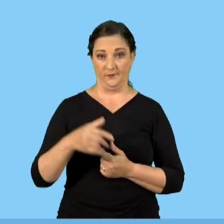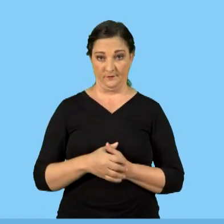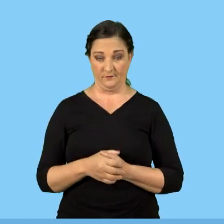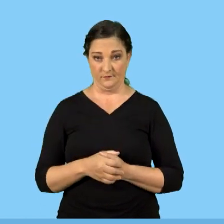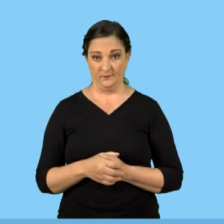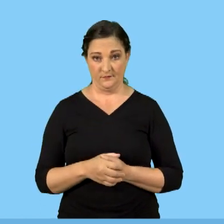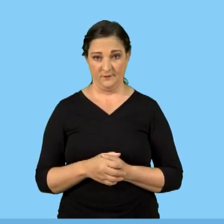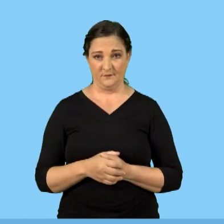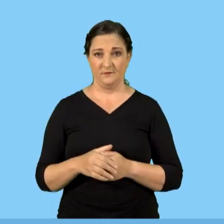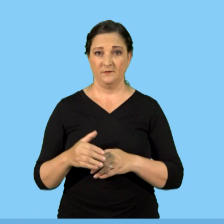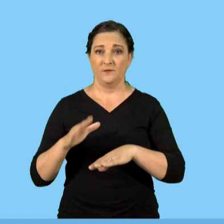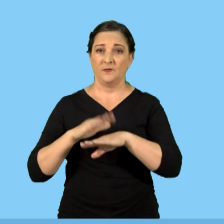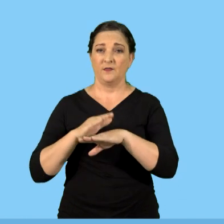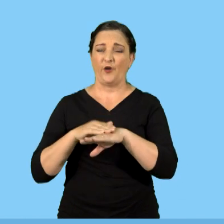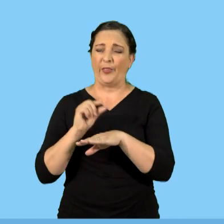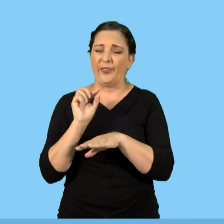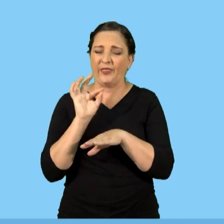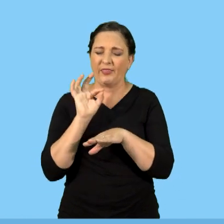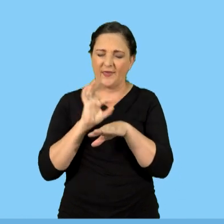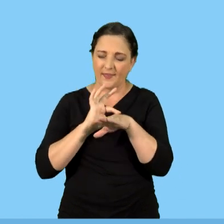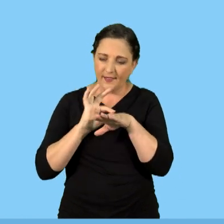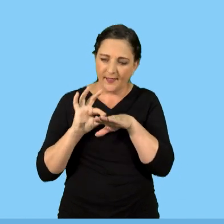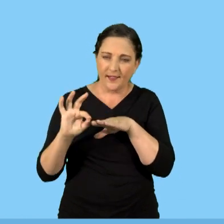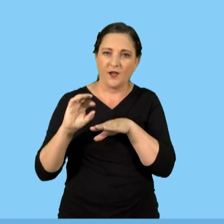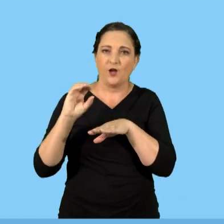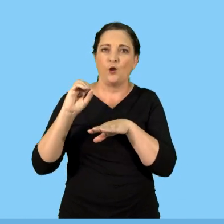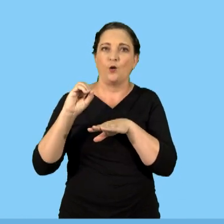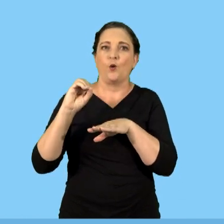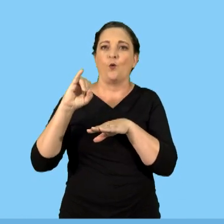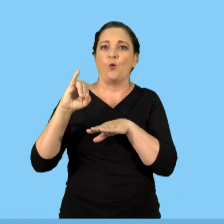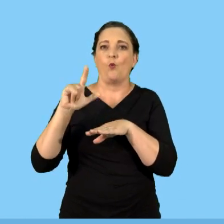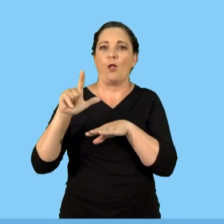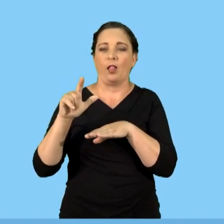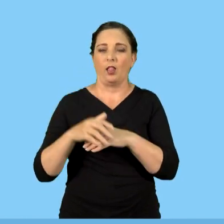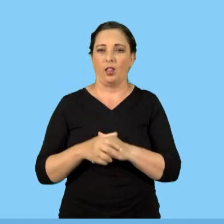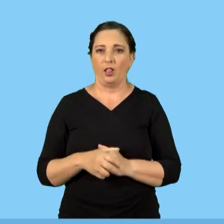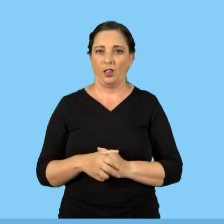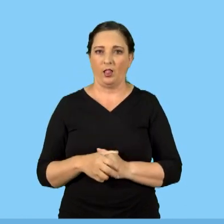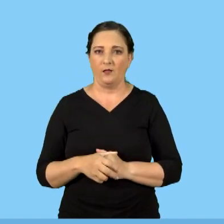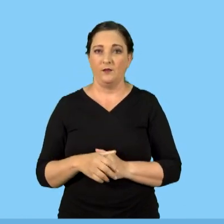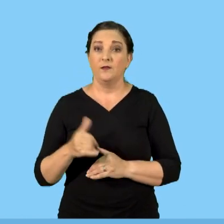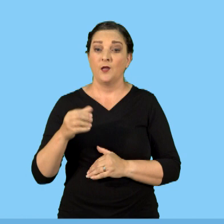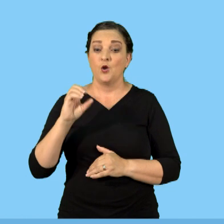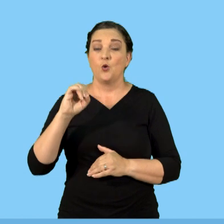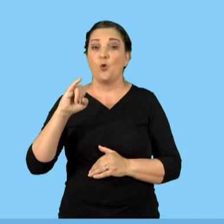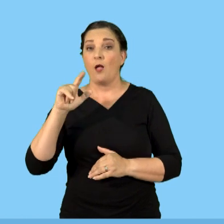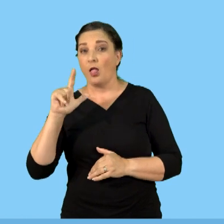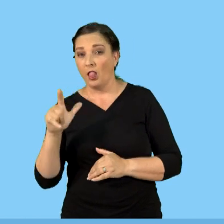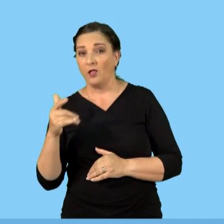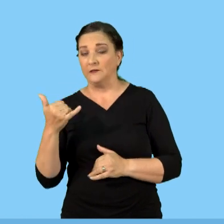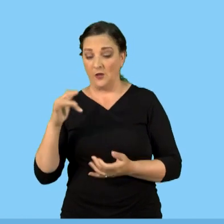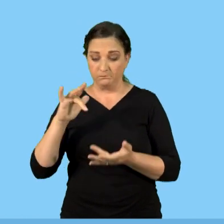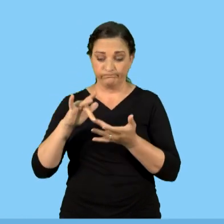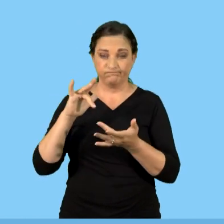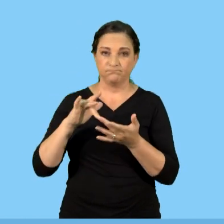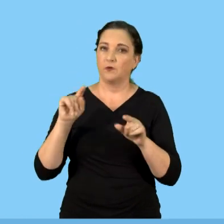Now, when we now put in a thin layer of oil, and that thin layer of oil is going to prevent oxygen from coming into